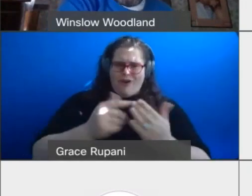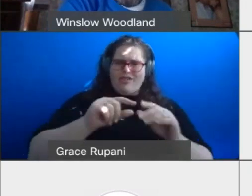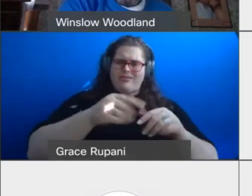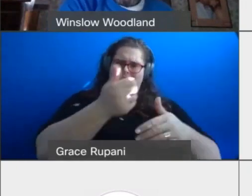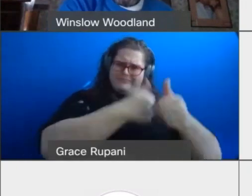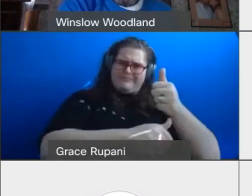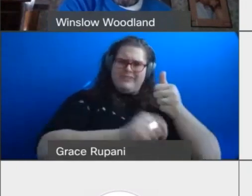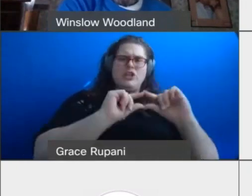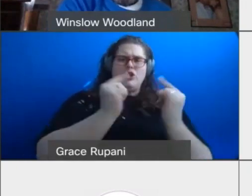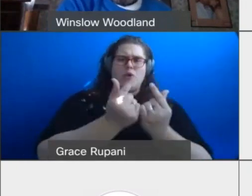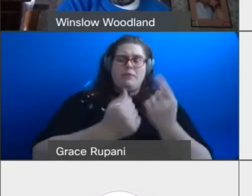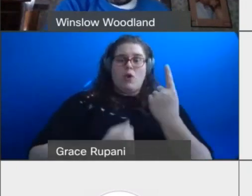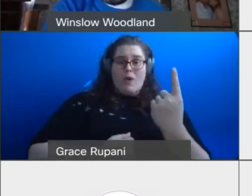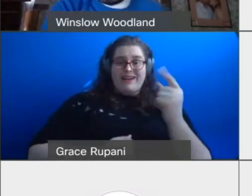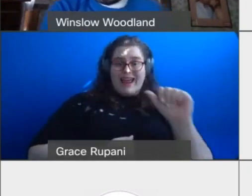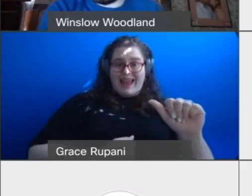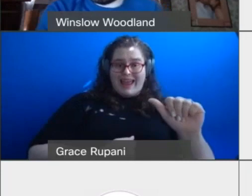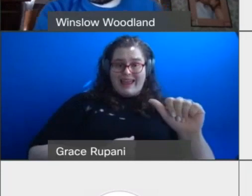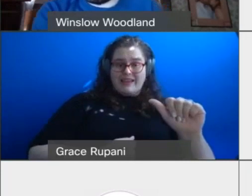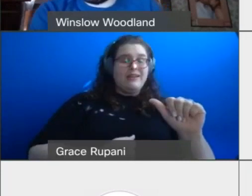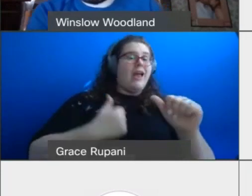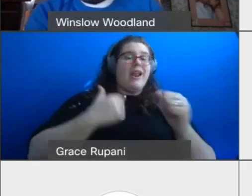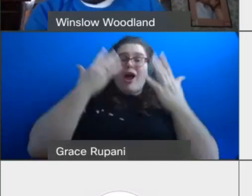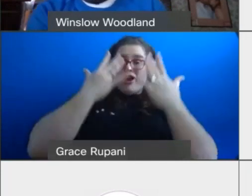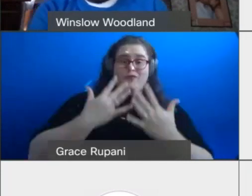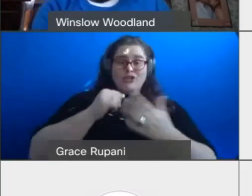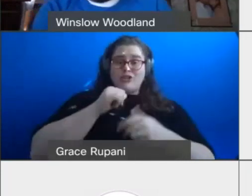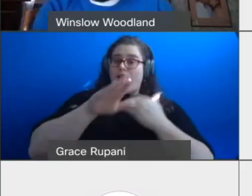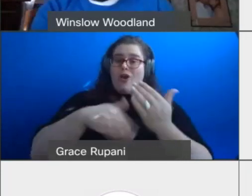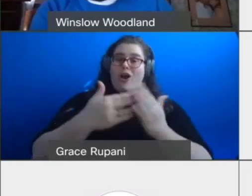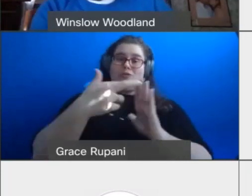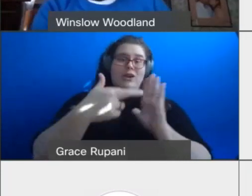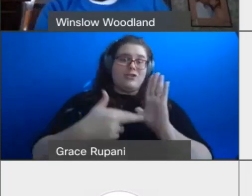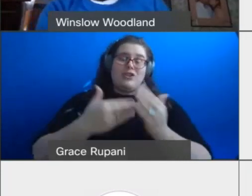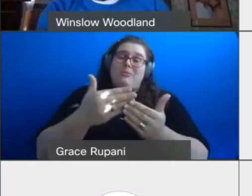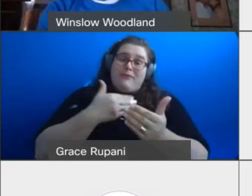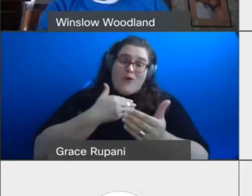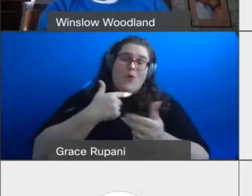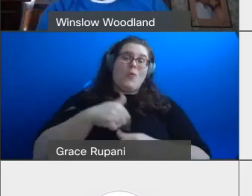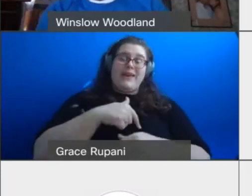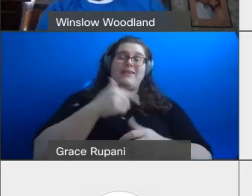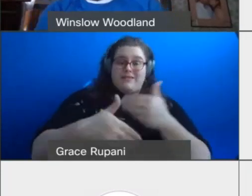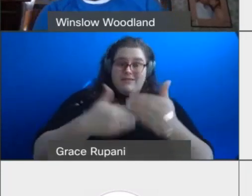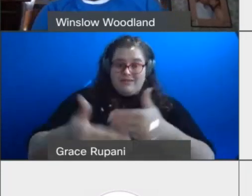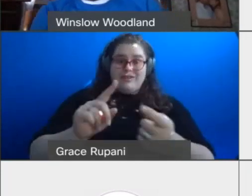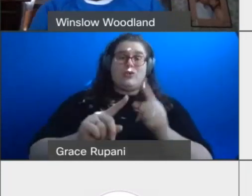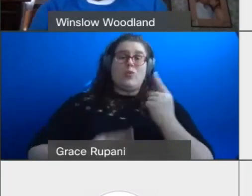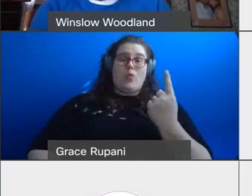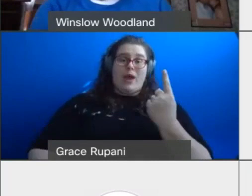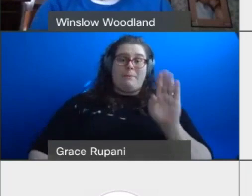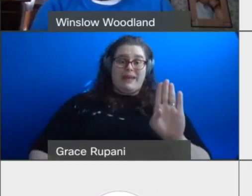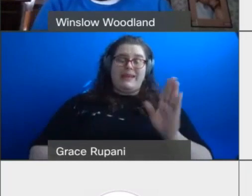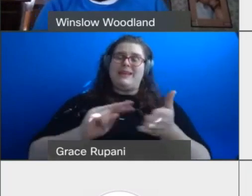and unfortunately, not all of them registered before we got to Group 1B, and so the availability is more